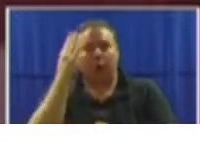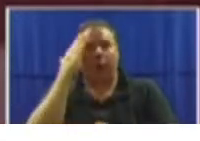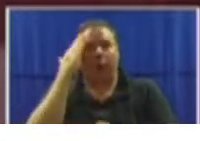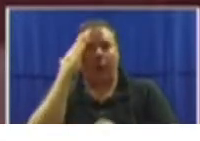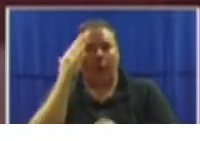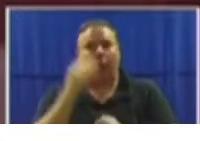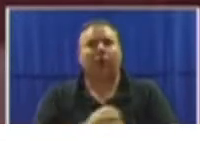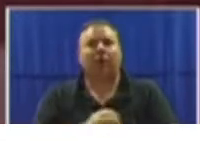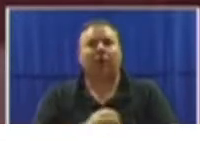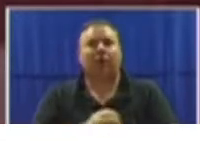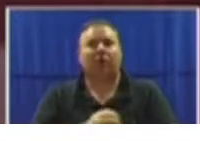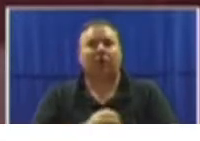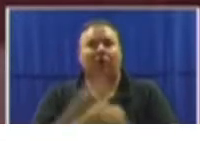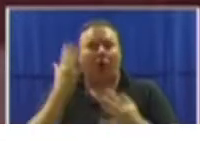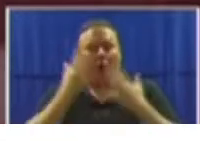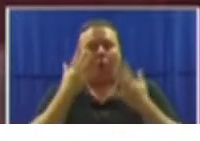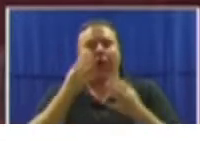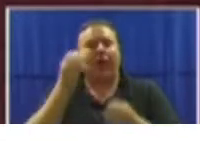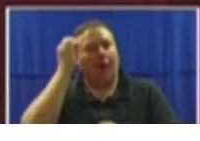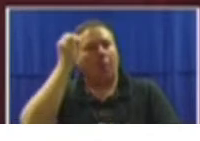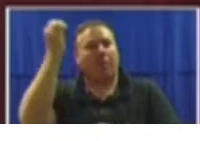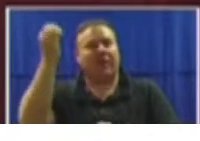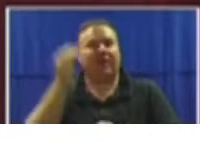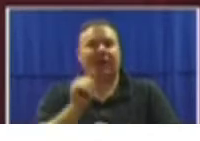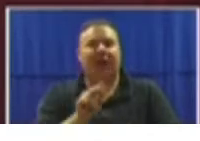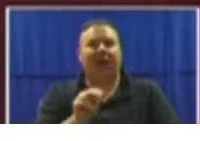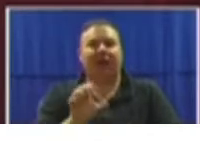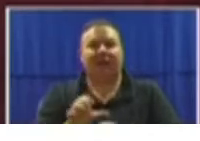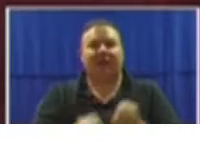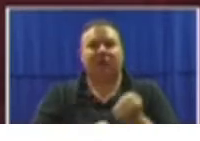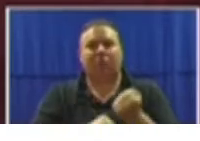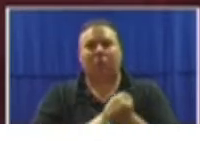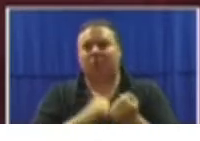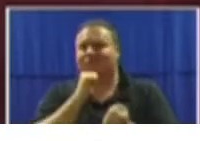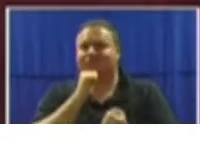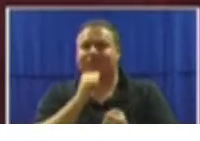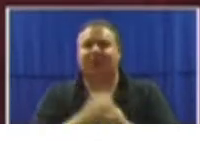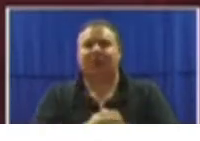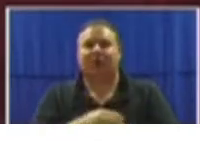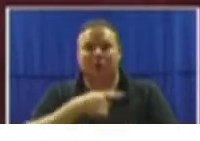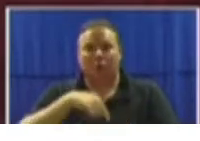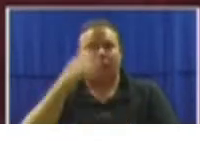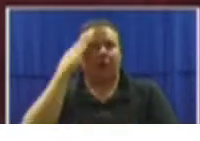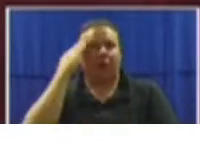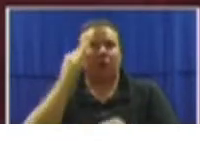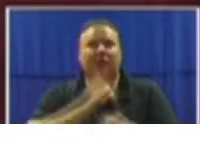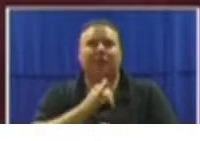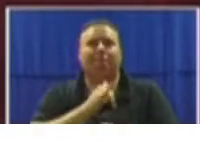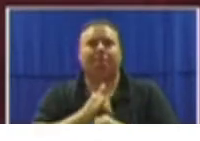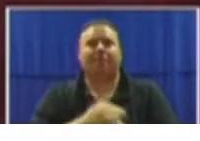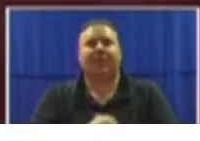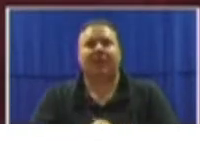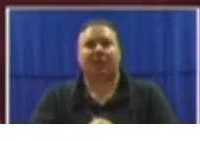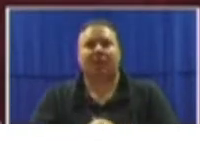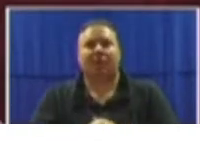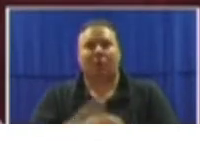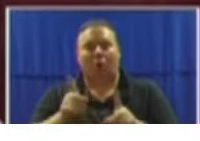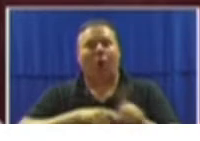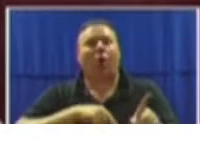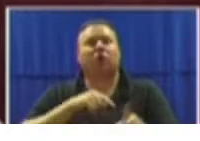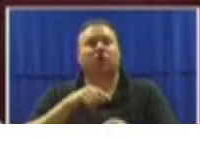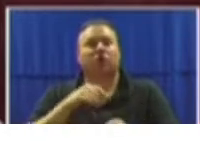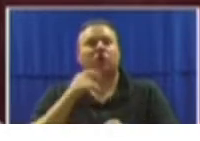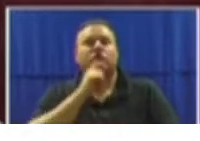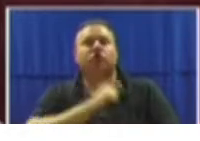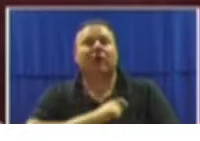what the current opinion polls are saying about the ANC support. You know, but we know as well. You've lost the trust of the people